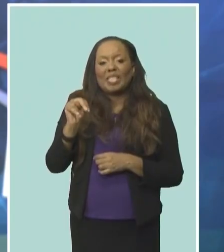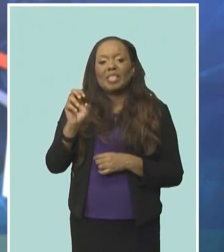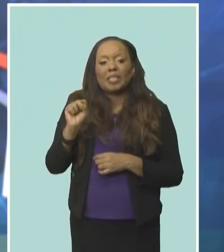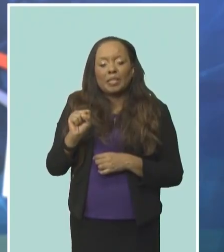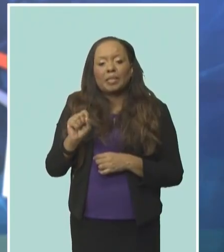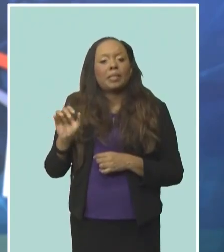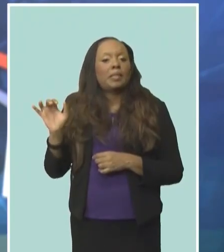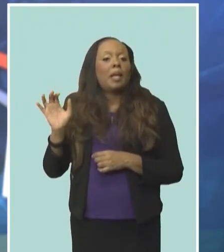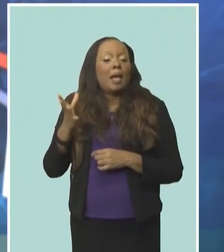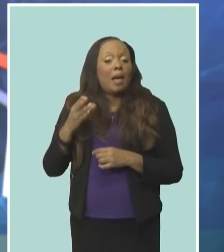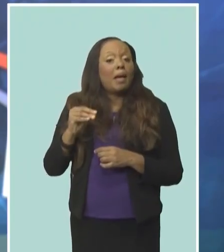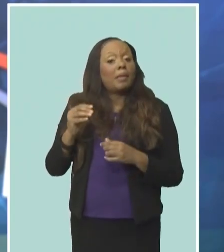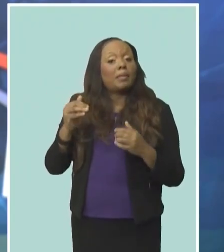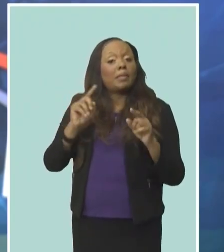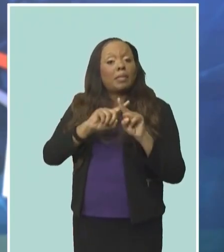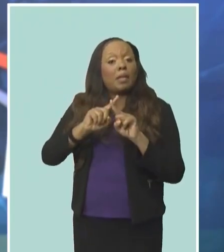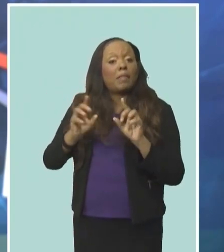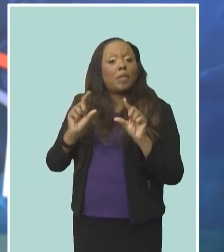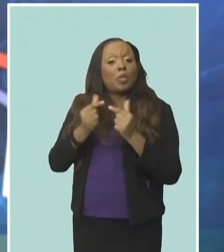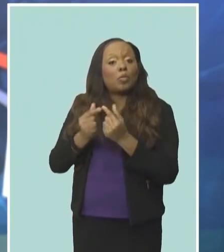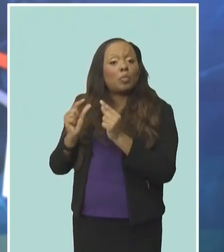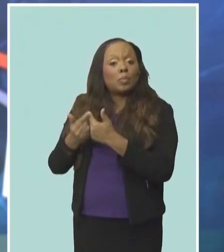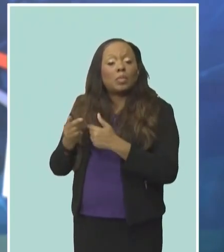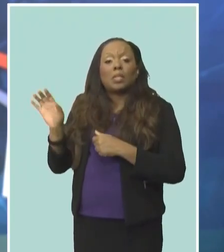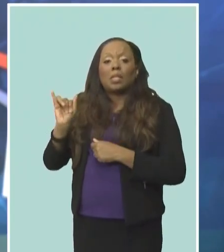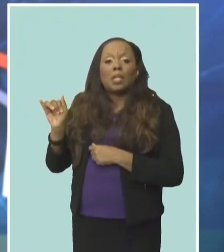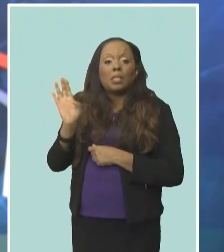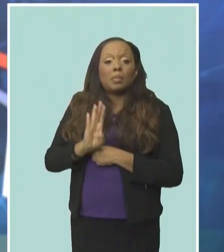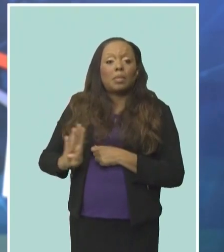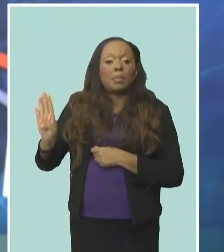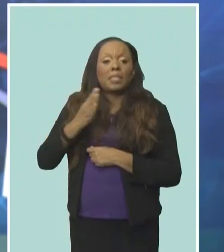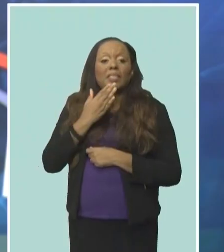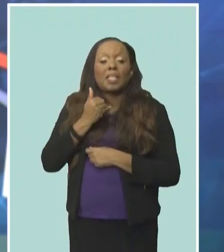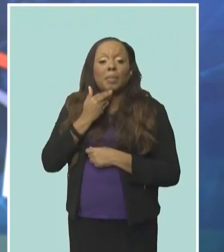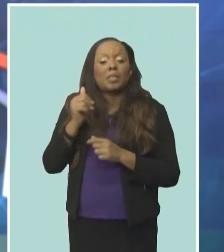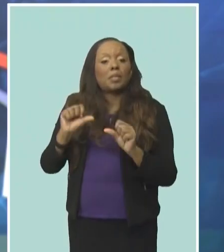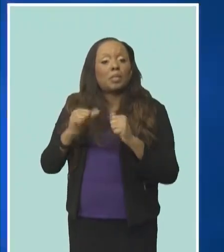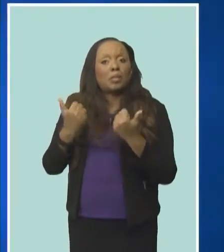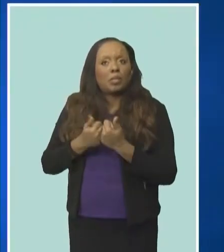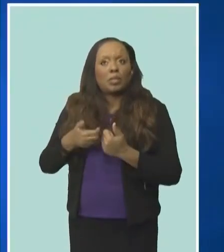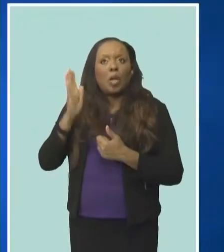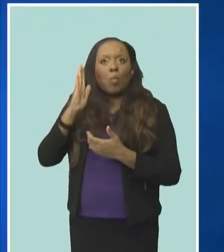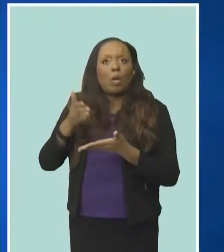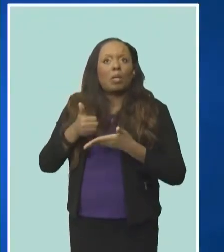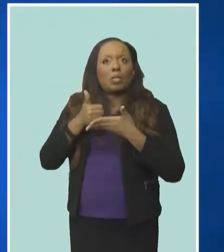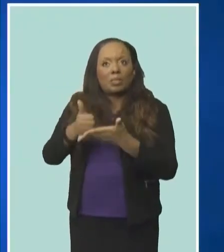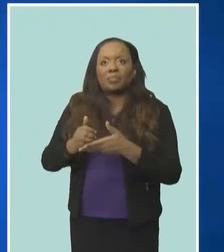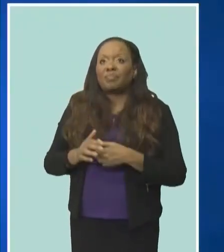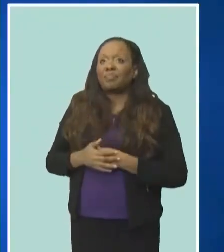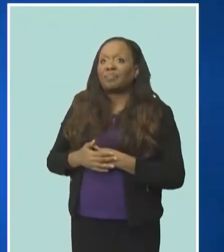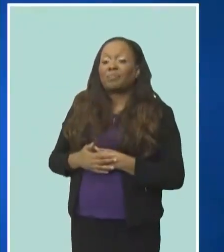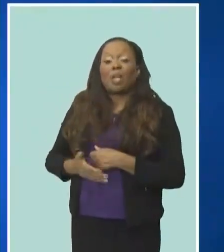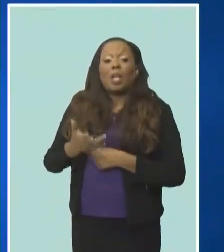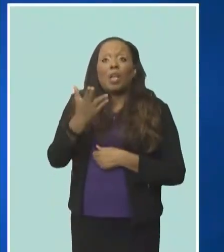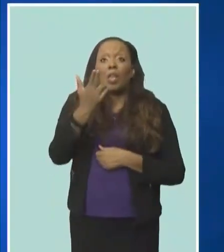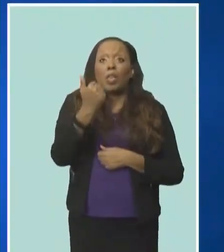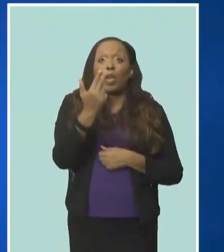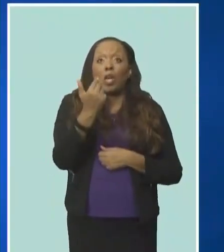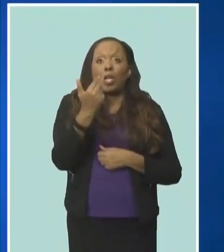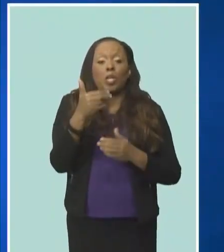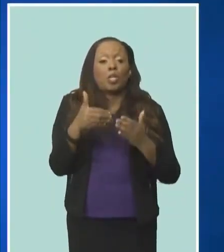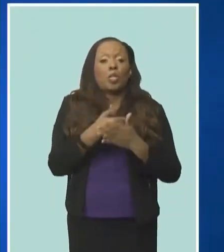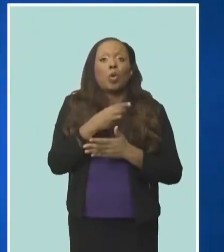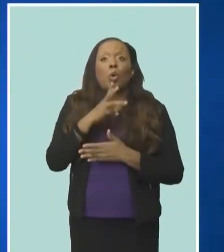the Barbados Diabetes Foundation. Once again, here's Deanza Roberts. 13 new water stations are being